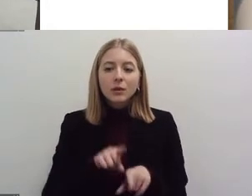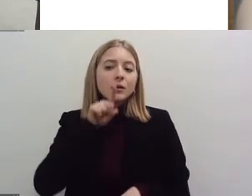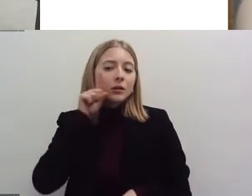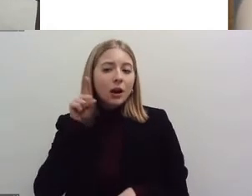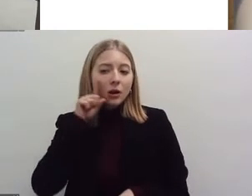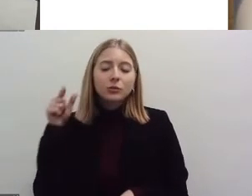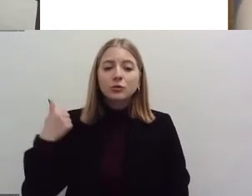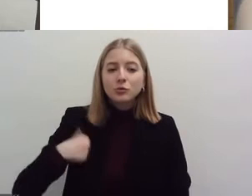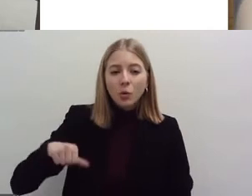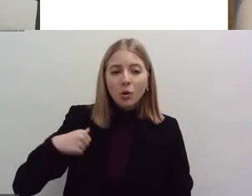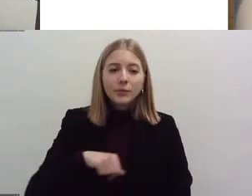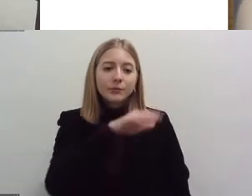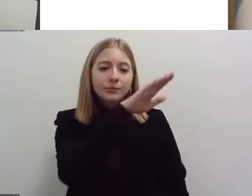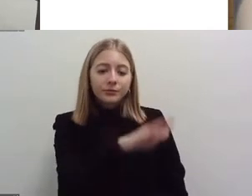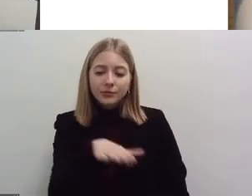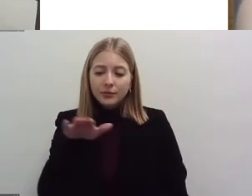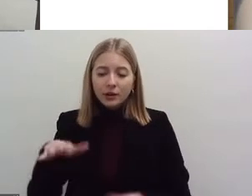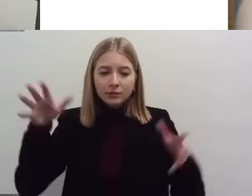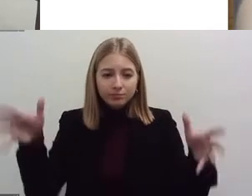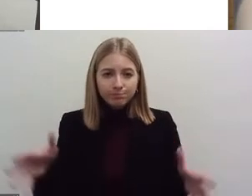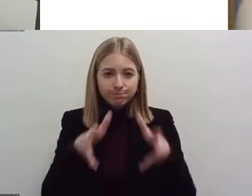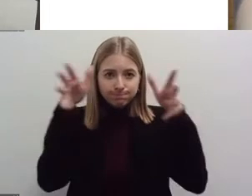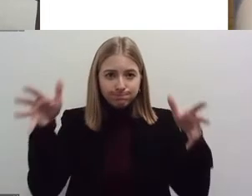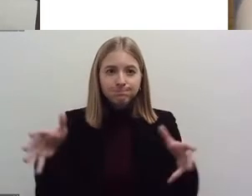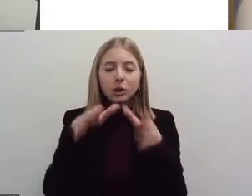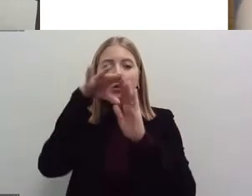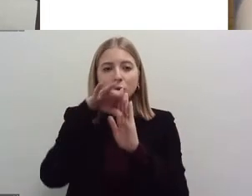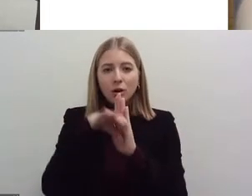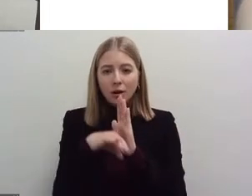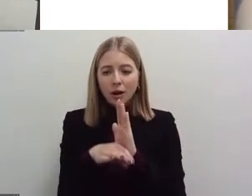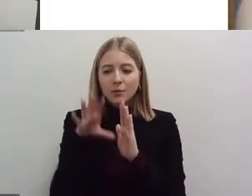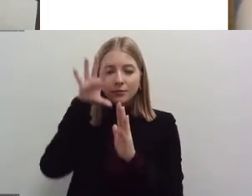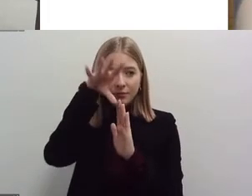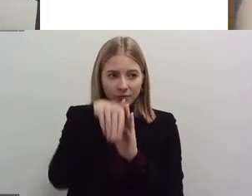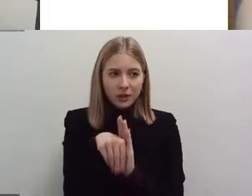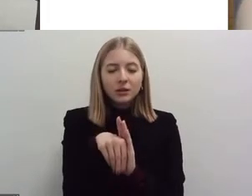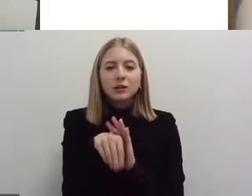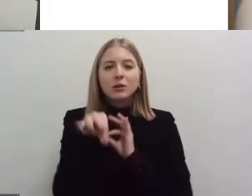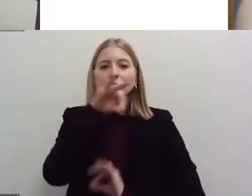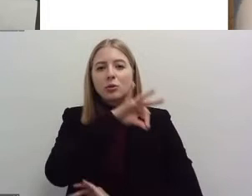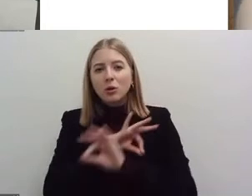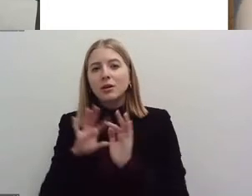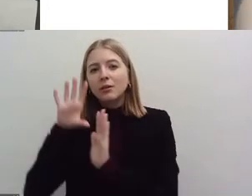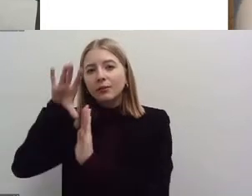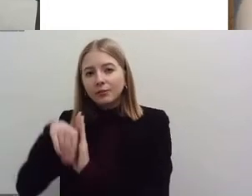work with being a voice for the children and young adults, through listening to them and collecting their stories. Huh?